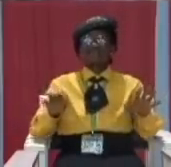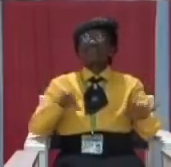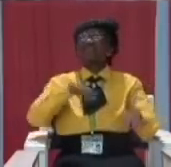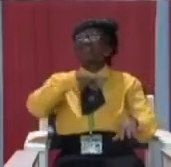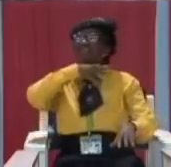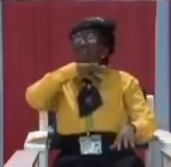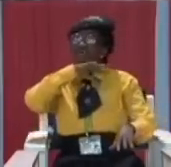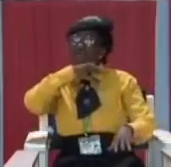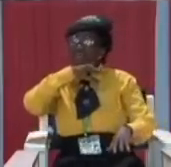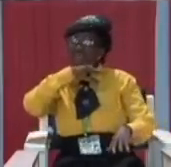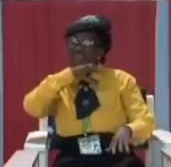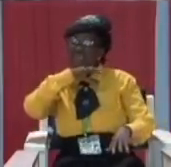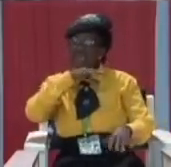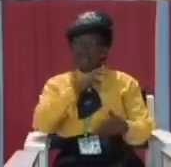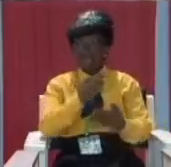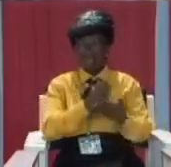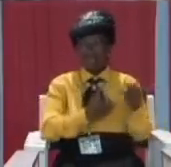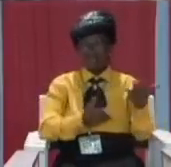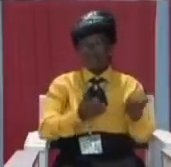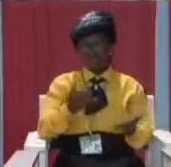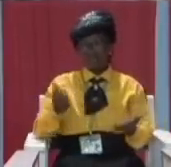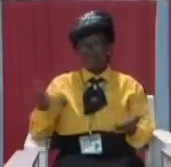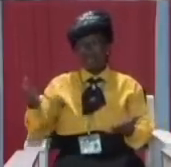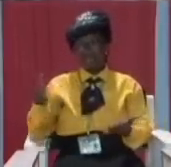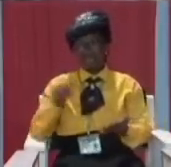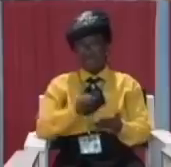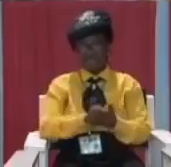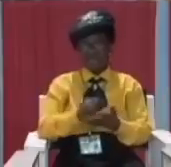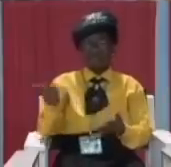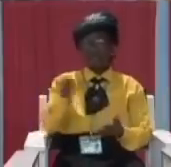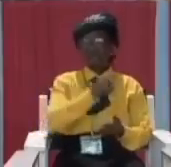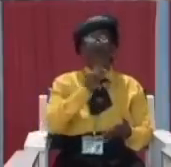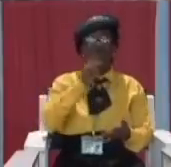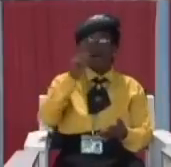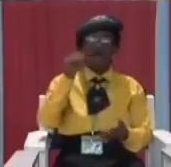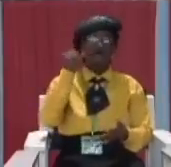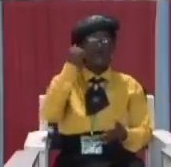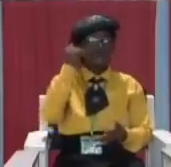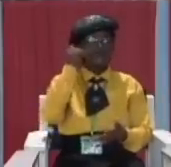something that you are supposed to walk upon,